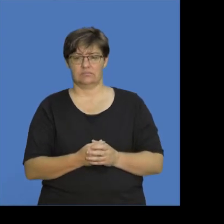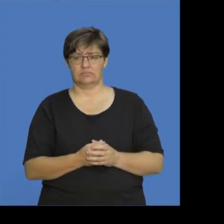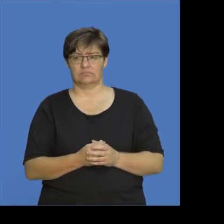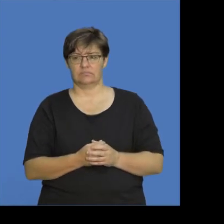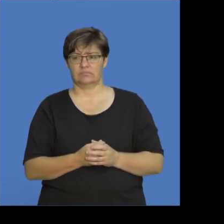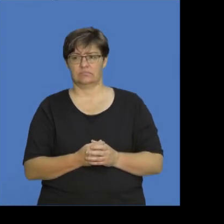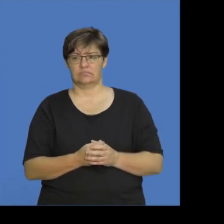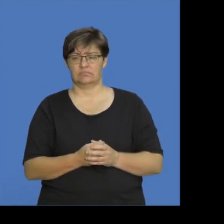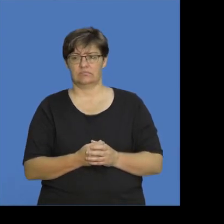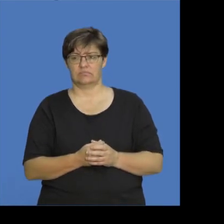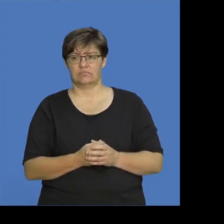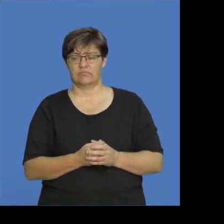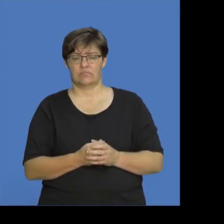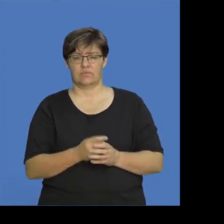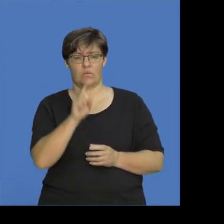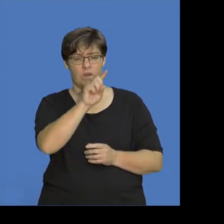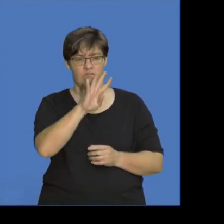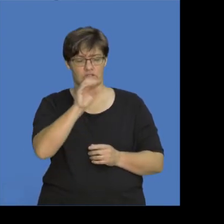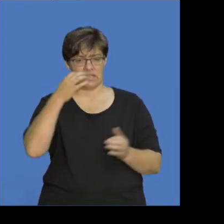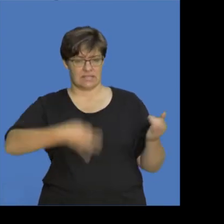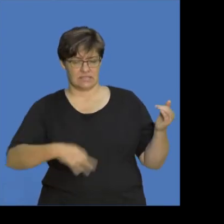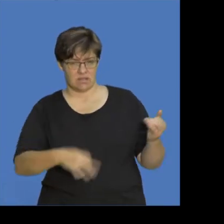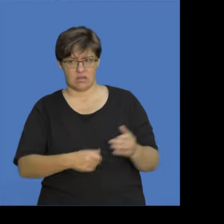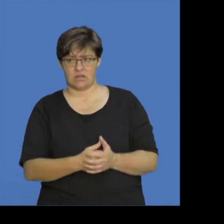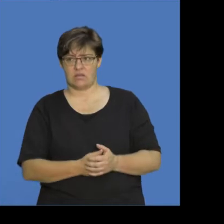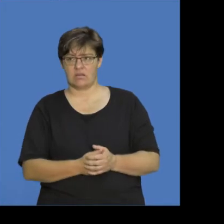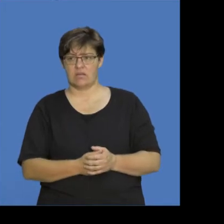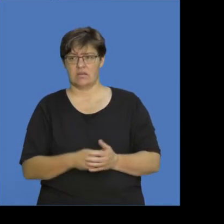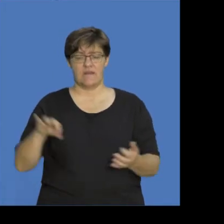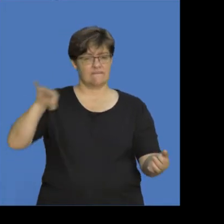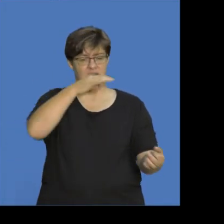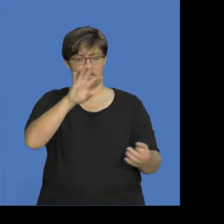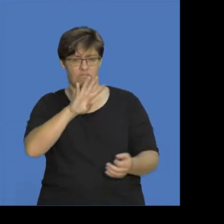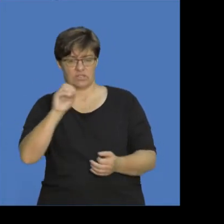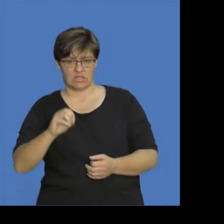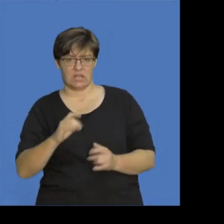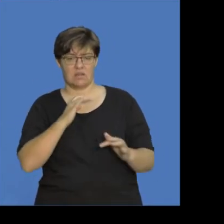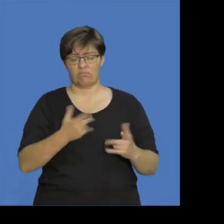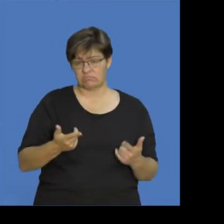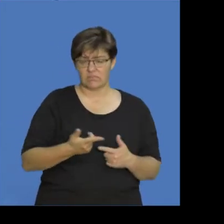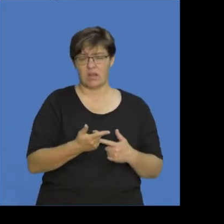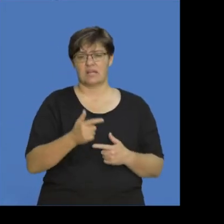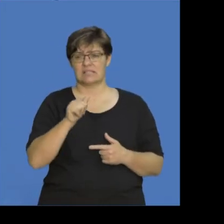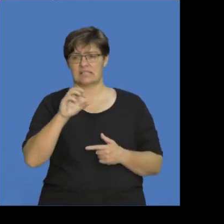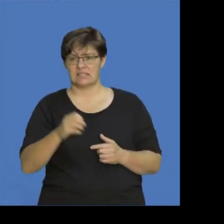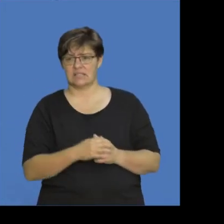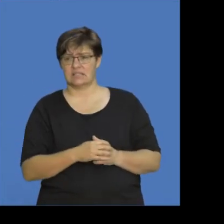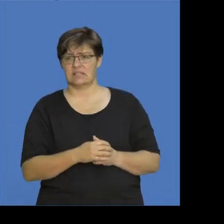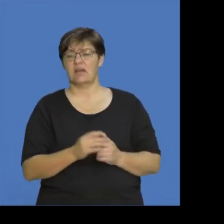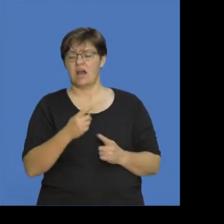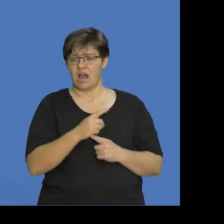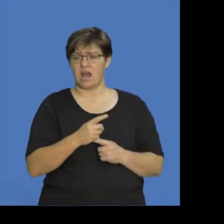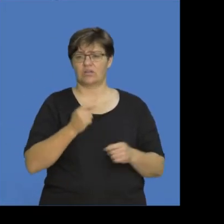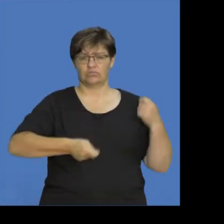pie chart, so our angles, 140 for guitar, violin 40, recorder 60,